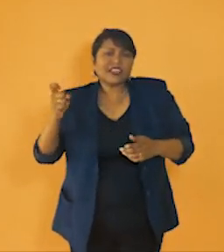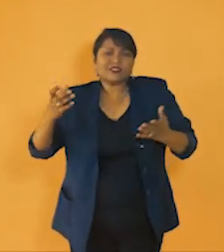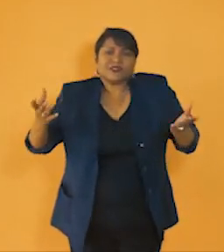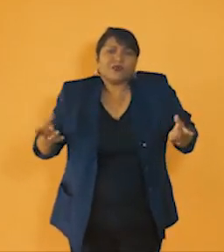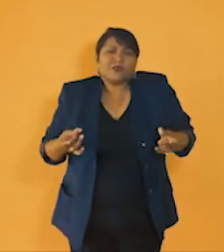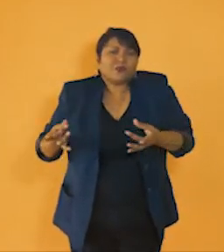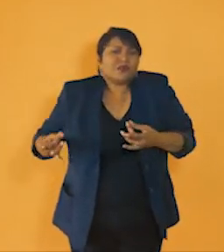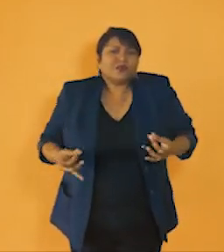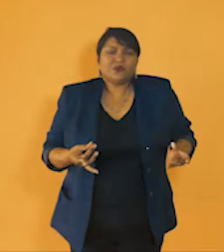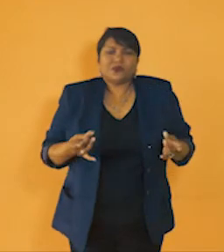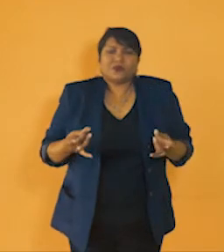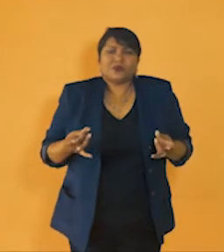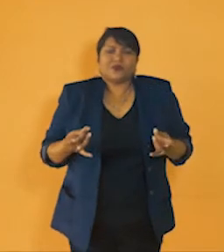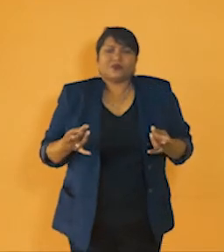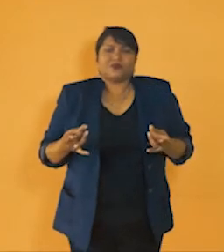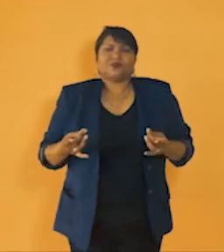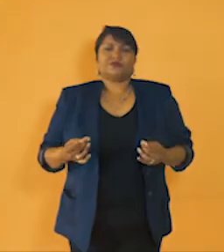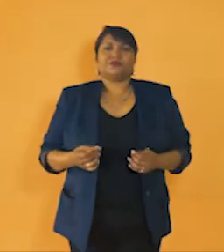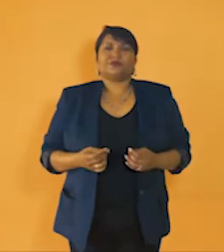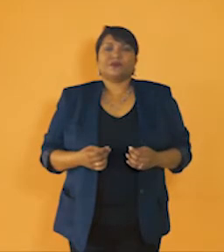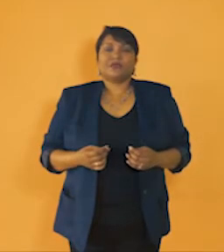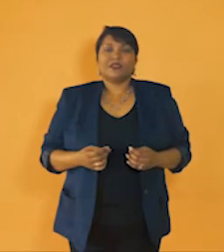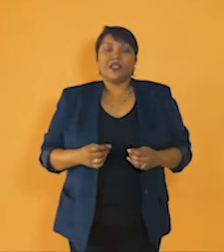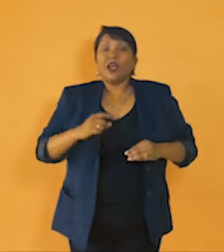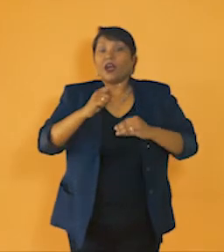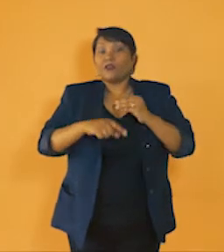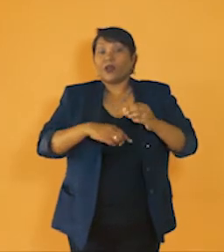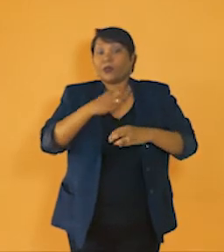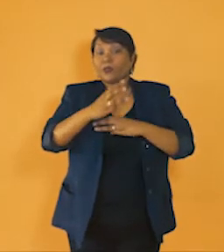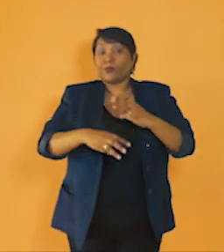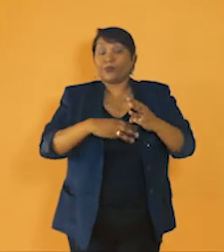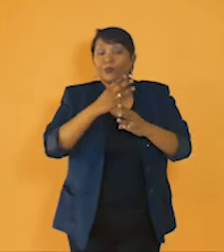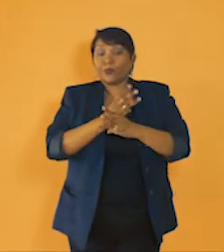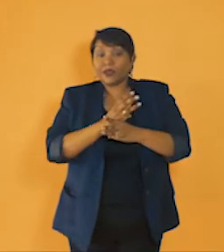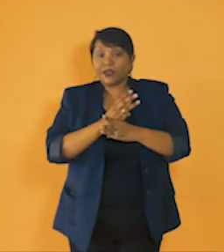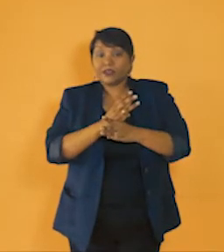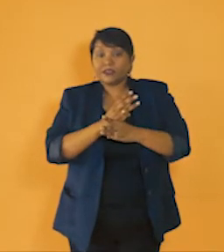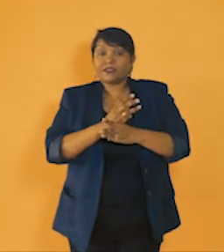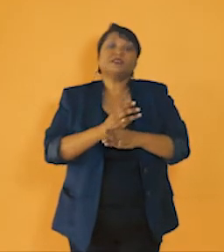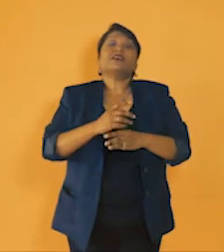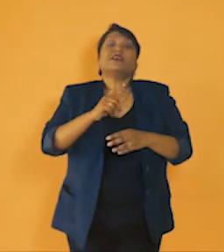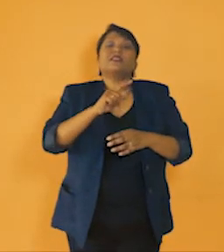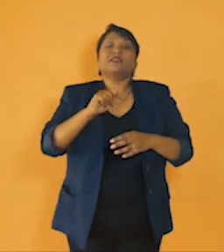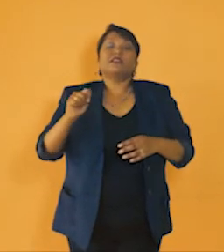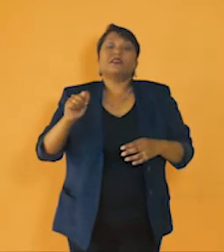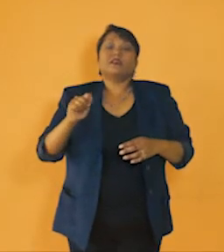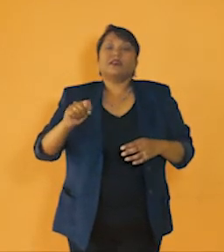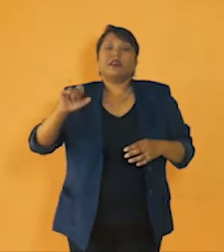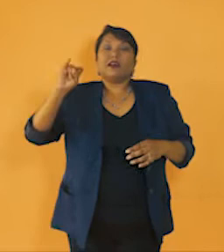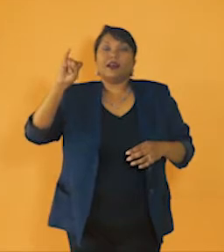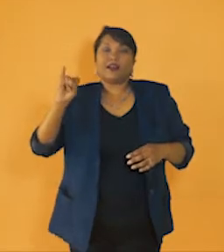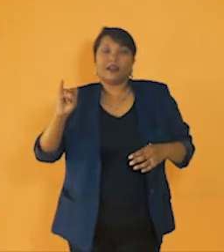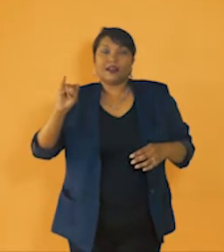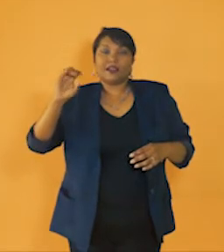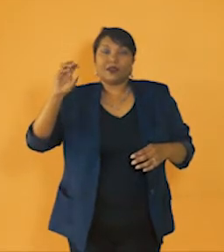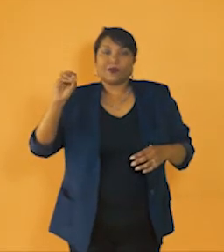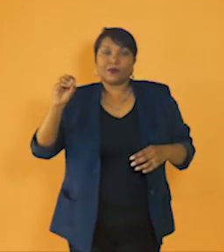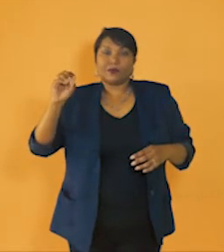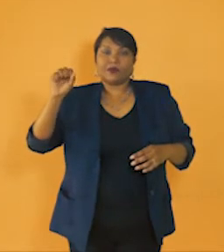within different jurisdictions? Globally, the International Organization of Securities Commissions,